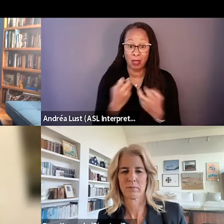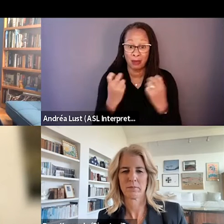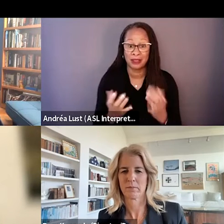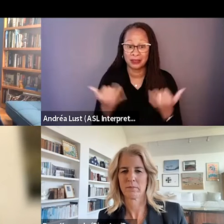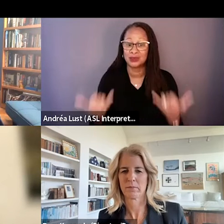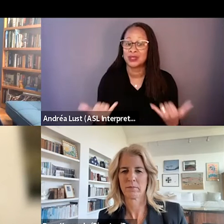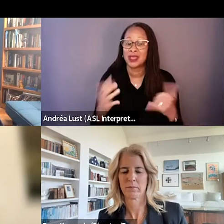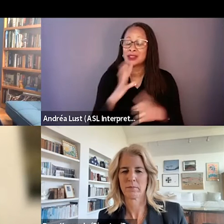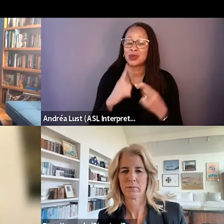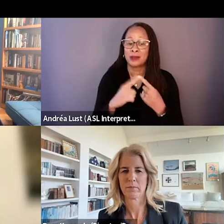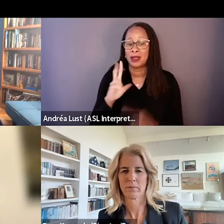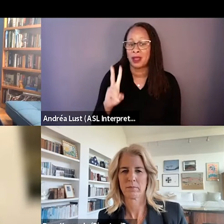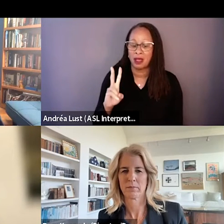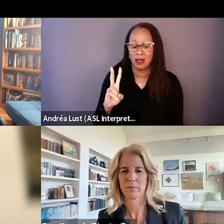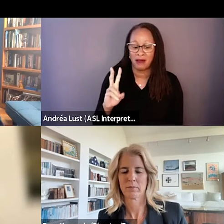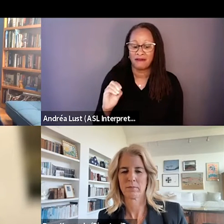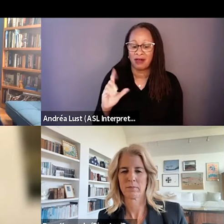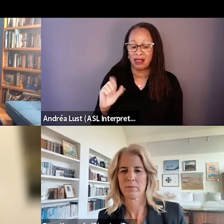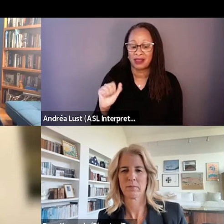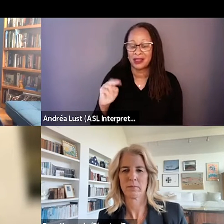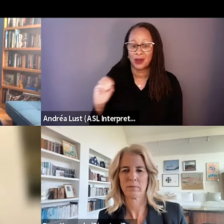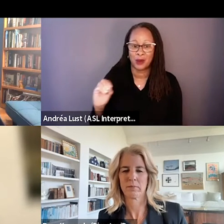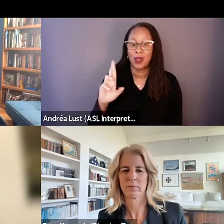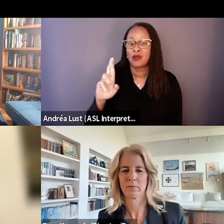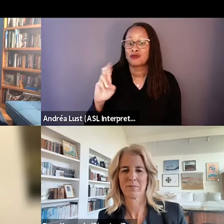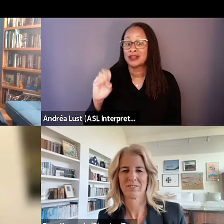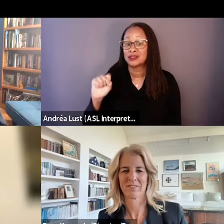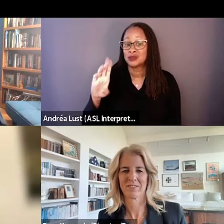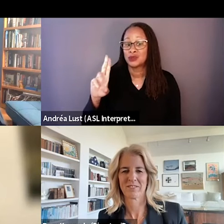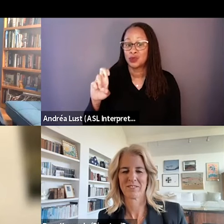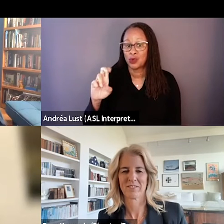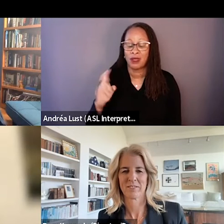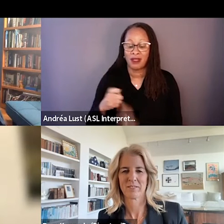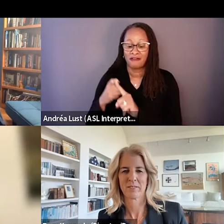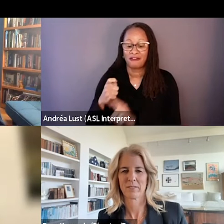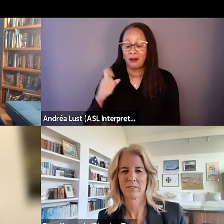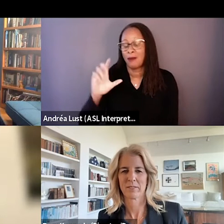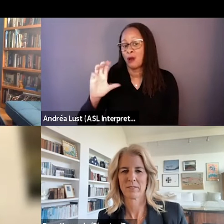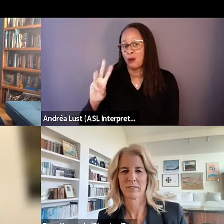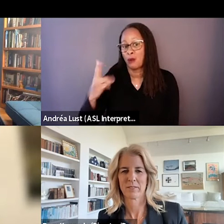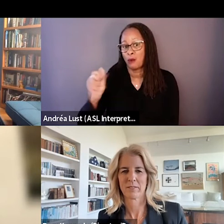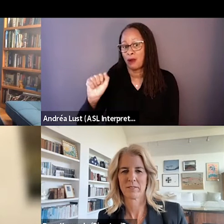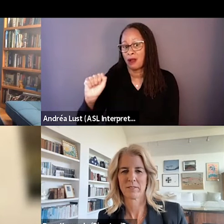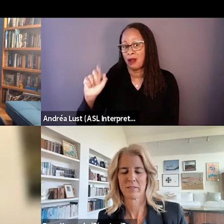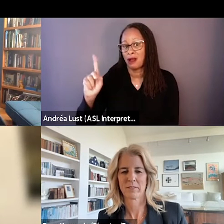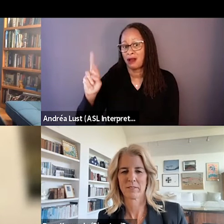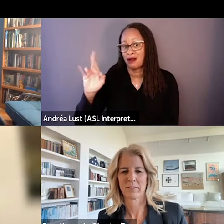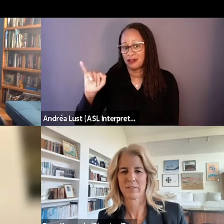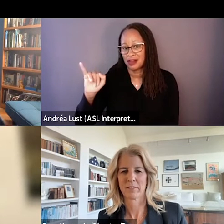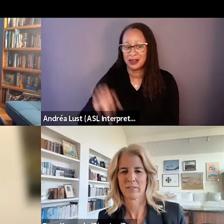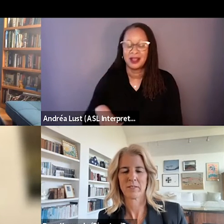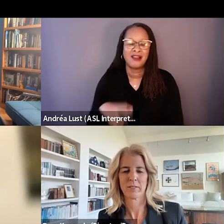talk about Volcano, Rescue from Whakaari. I feel this was such an important and